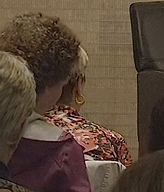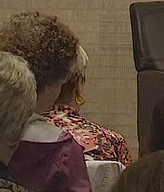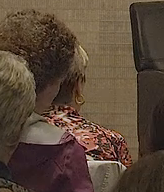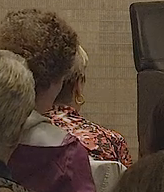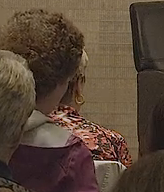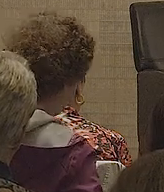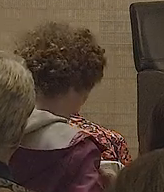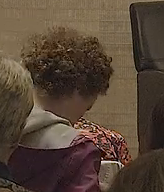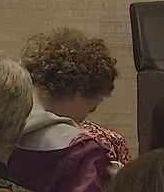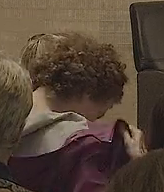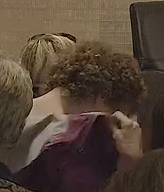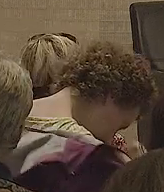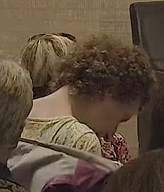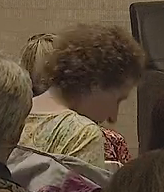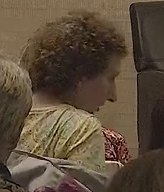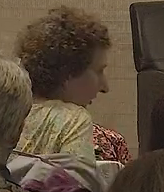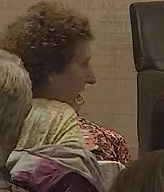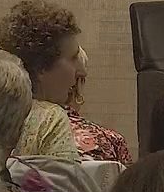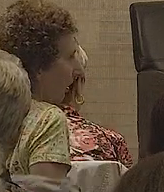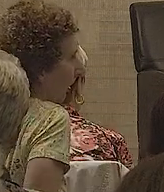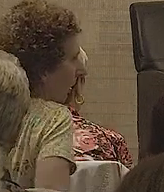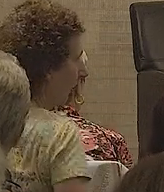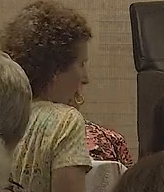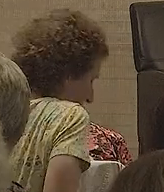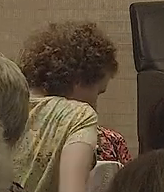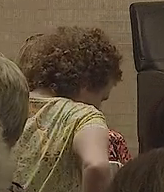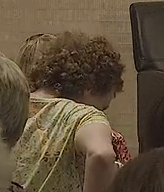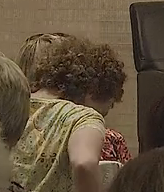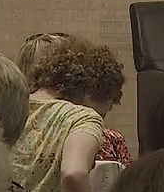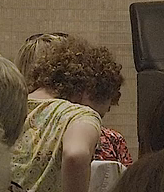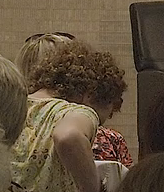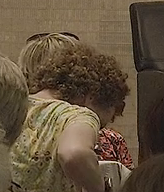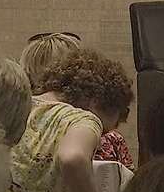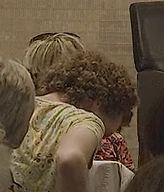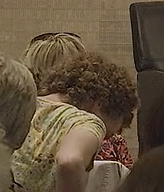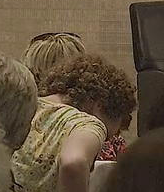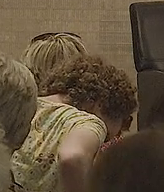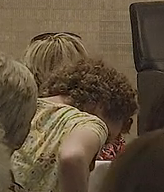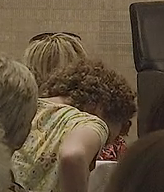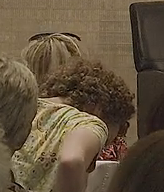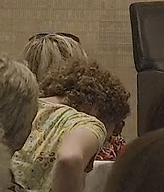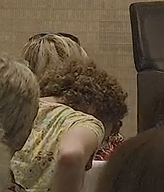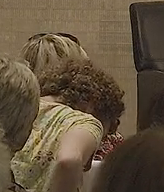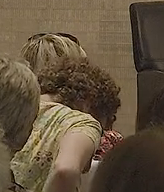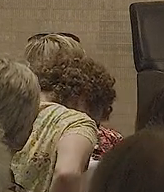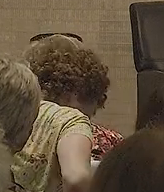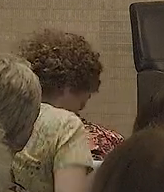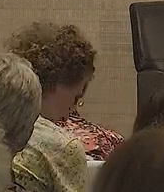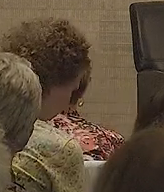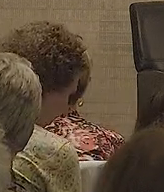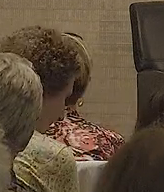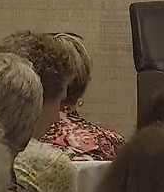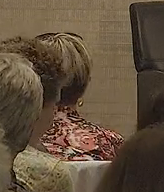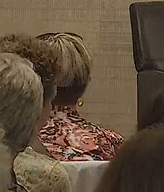their extraordinary archival collections. The American Jewish Historical Society, the Leo Beck Institute,